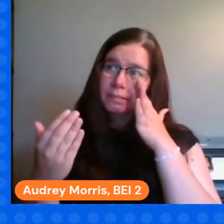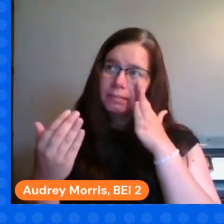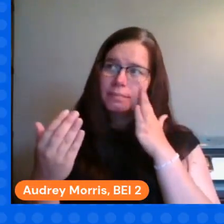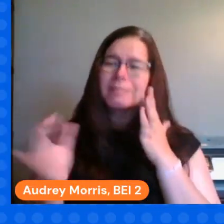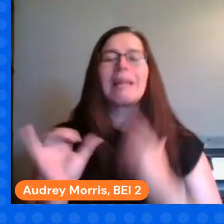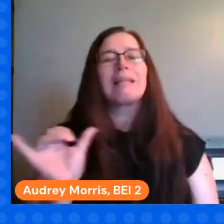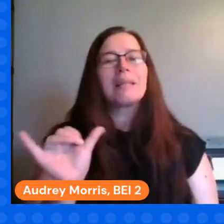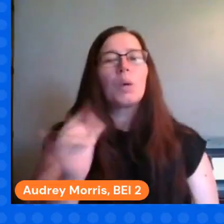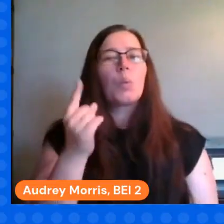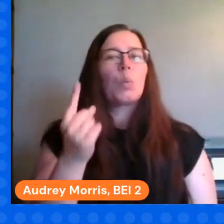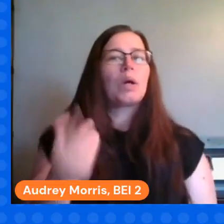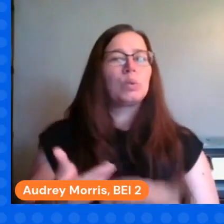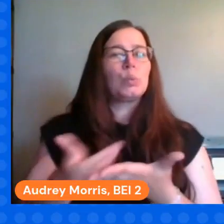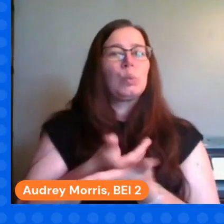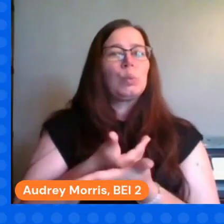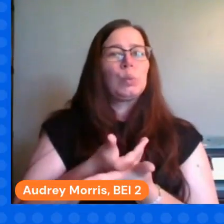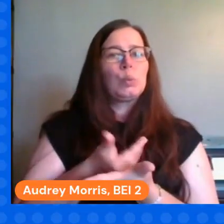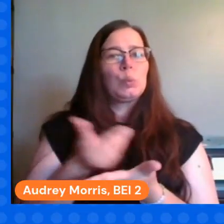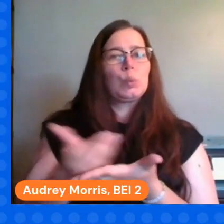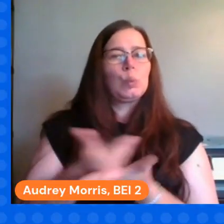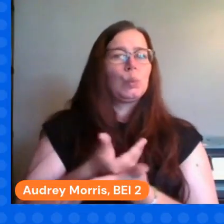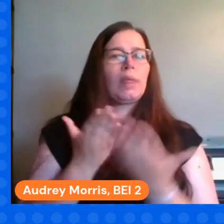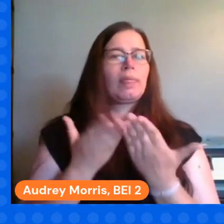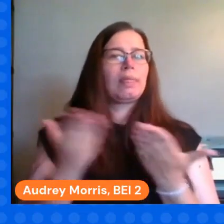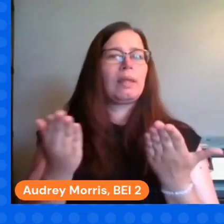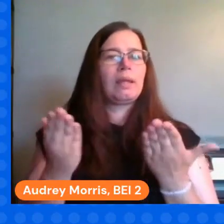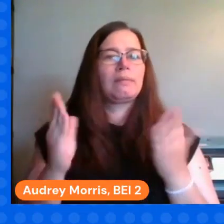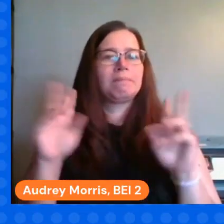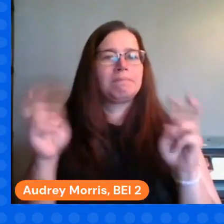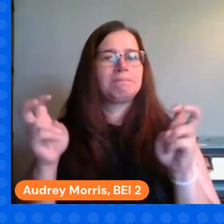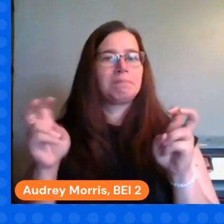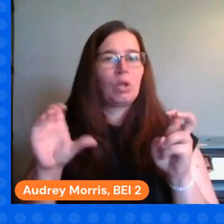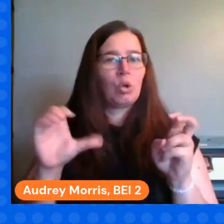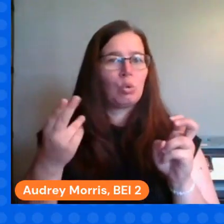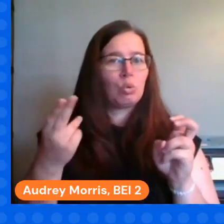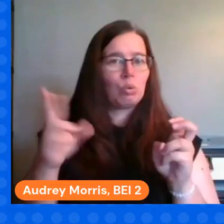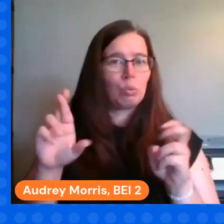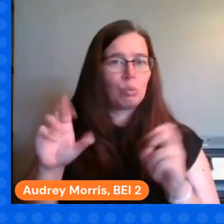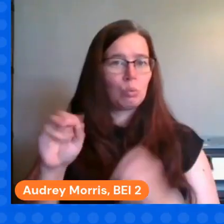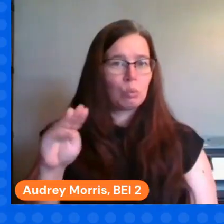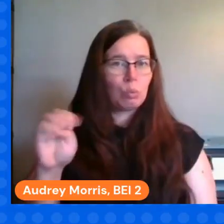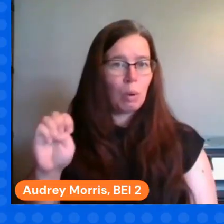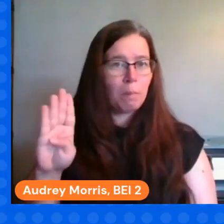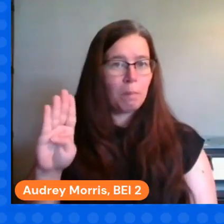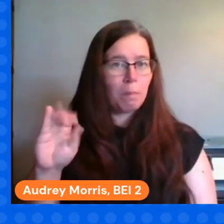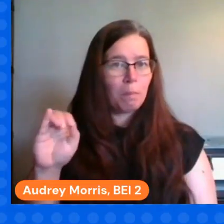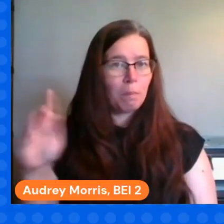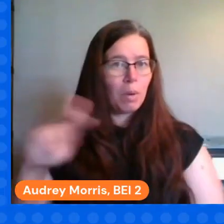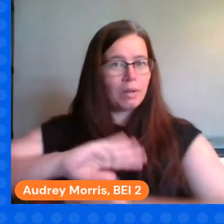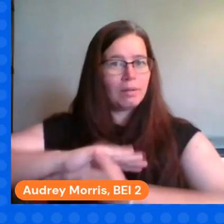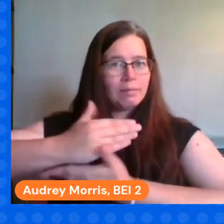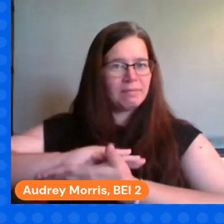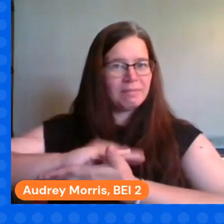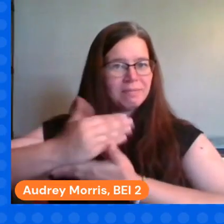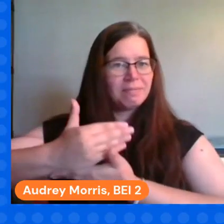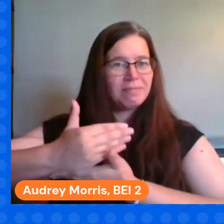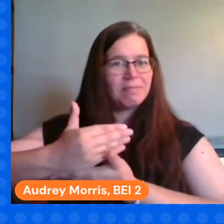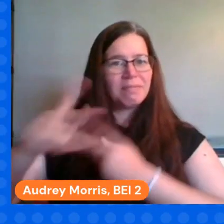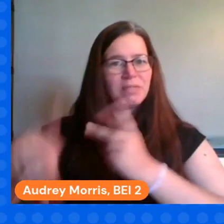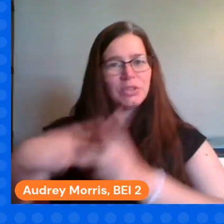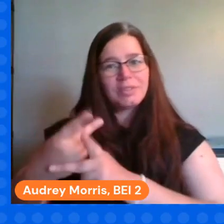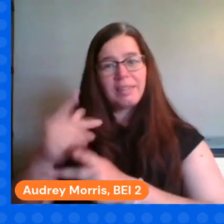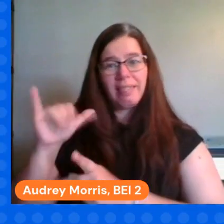new things was about the Chromebook version, right? And so someone asked, does it work in